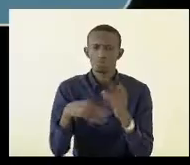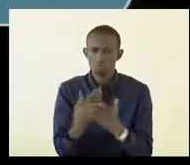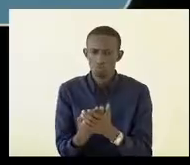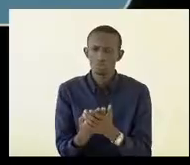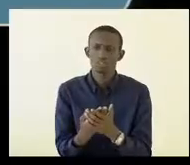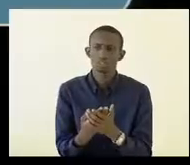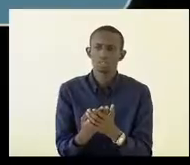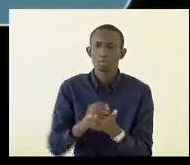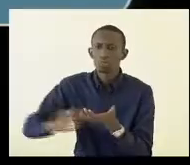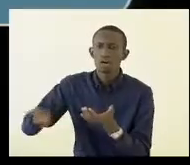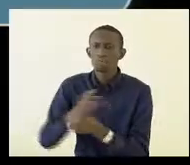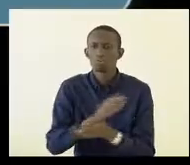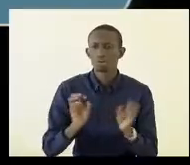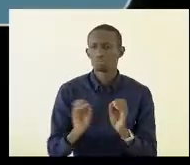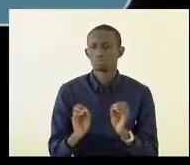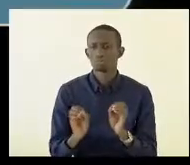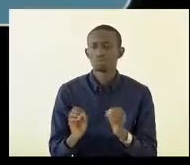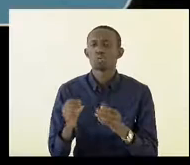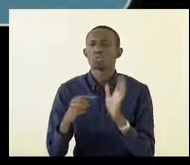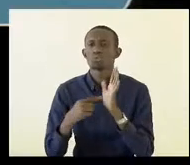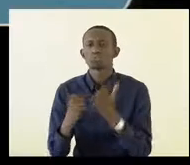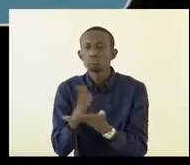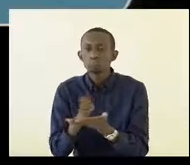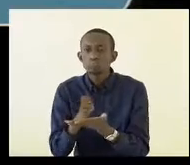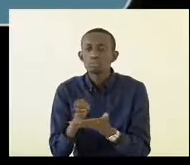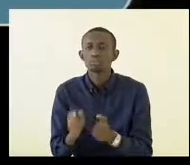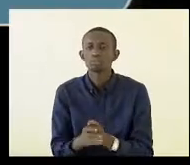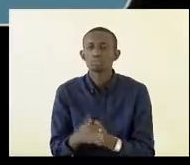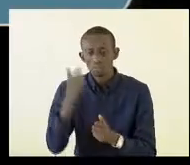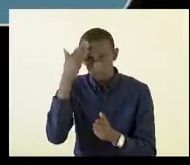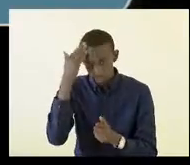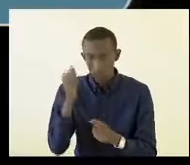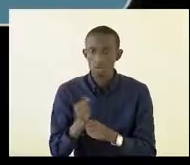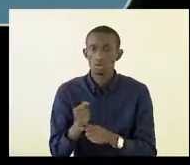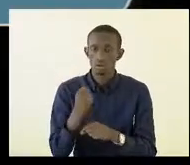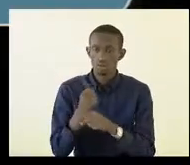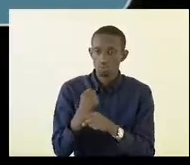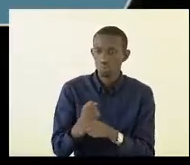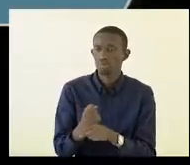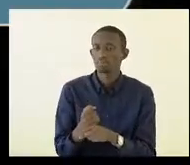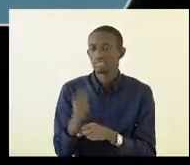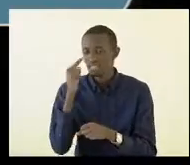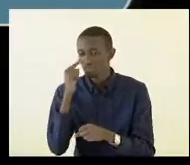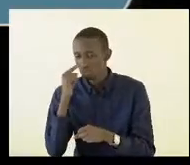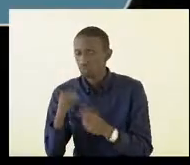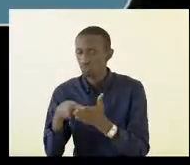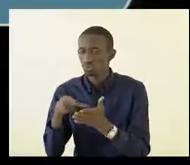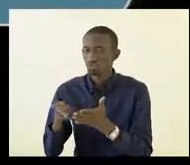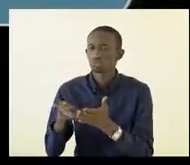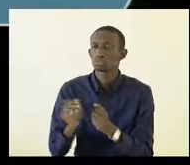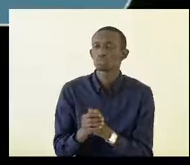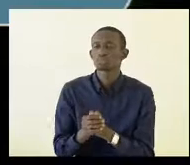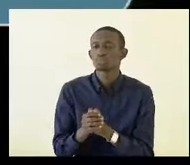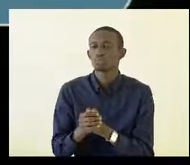So we need economies. So we have to make marketable goods and services, but at the same time, think